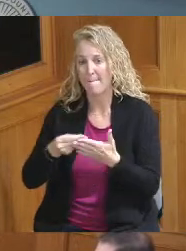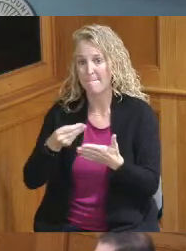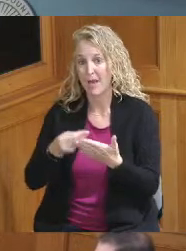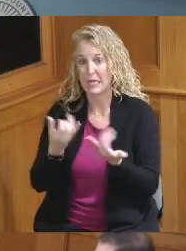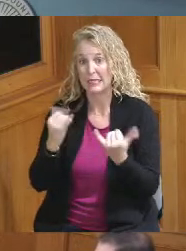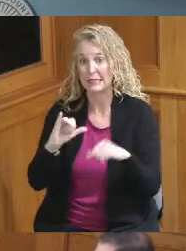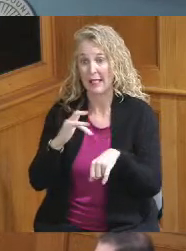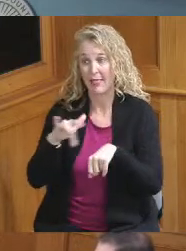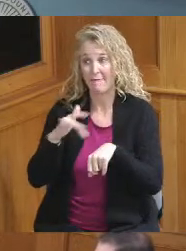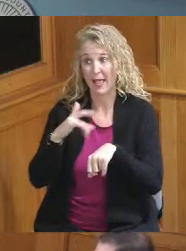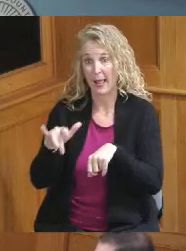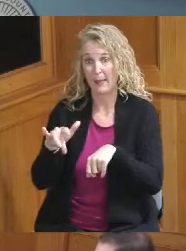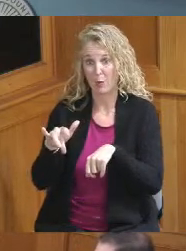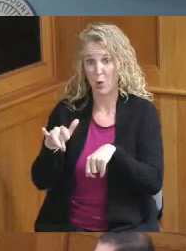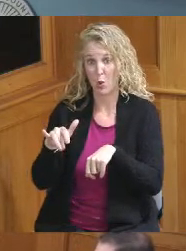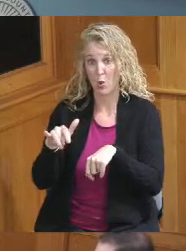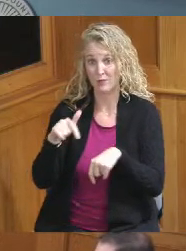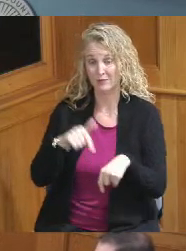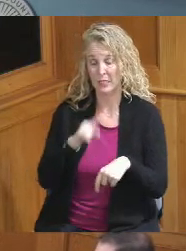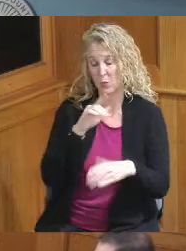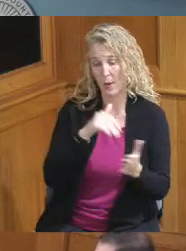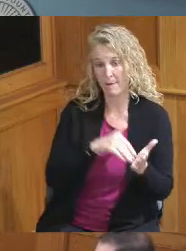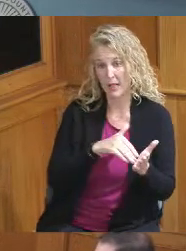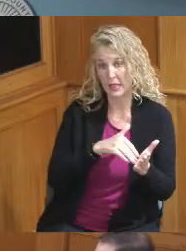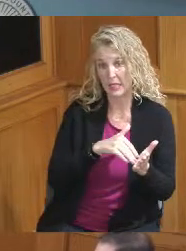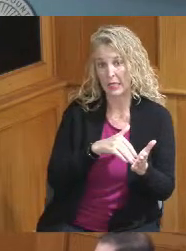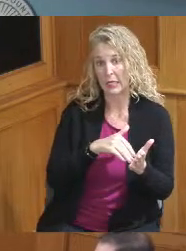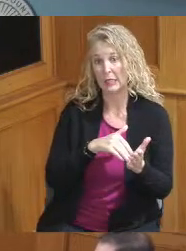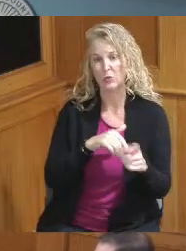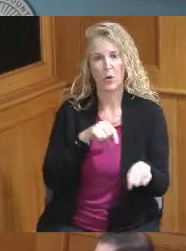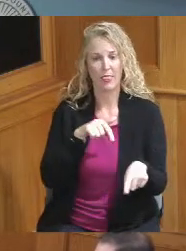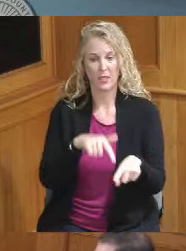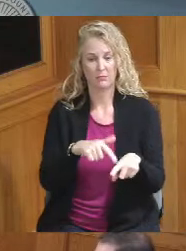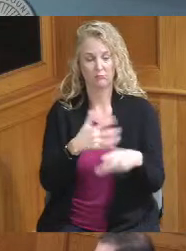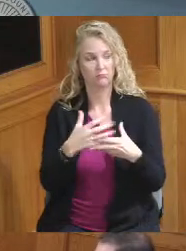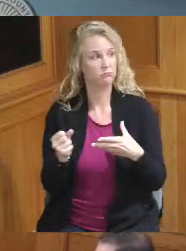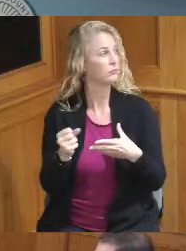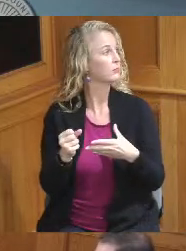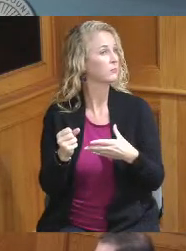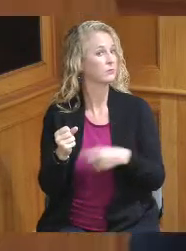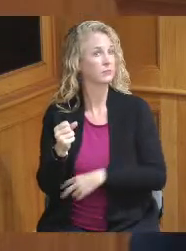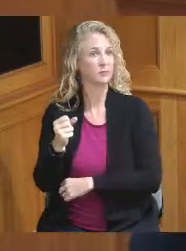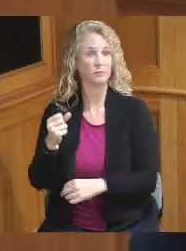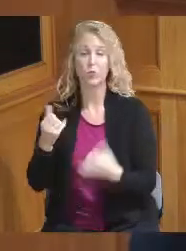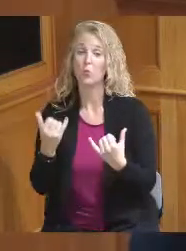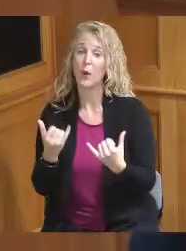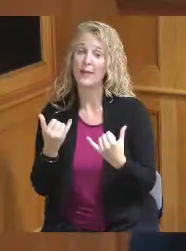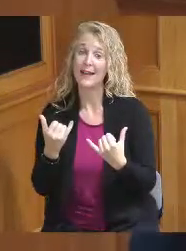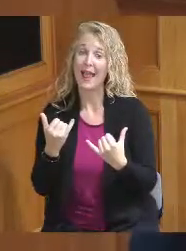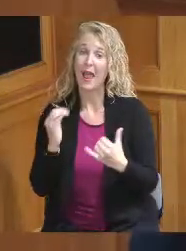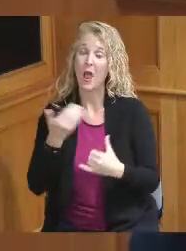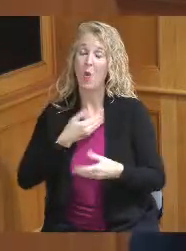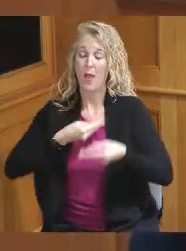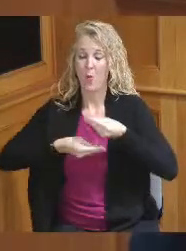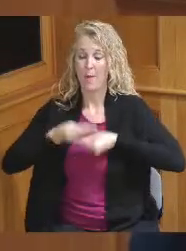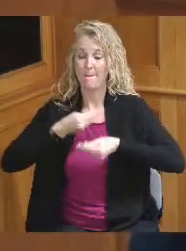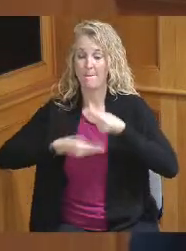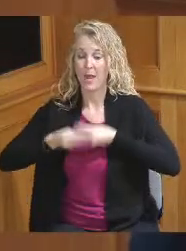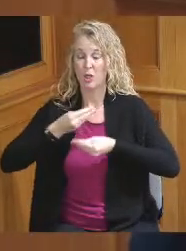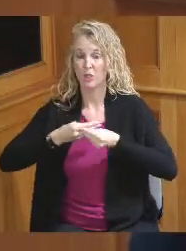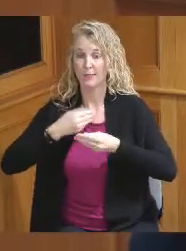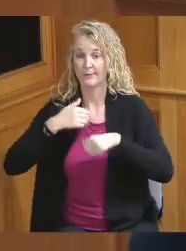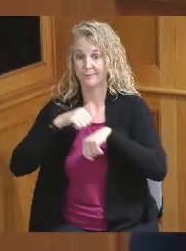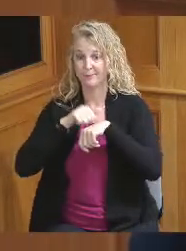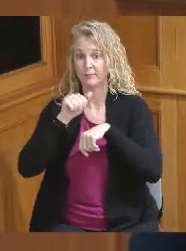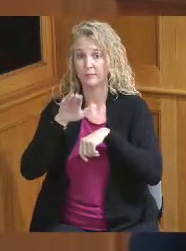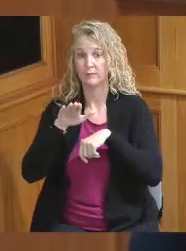still available outside of this million, or is this it? Currently, with our budgets that we've just done, we've